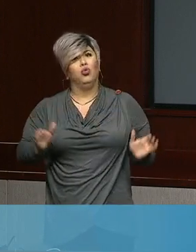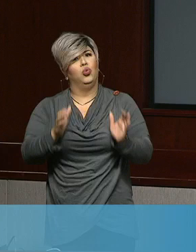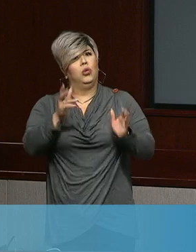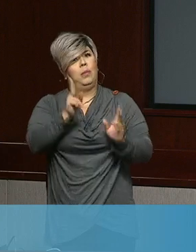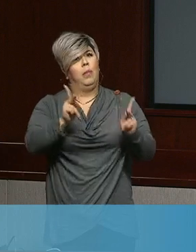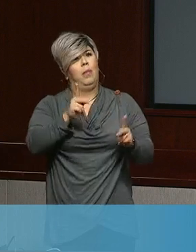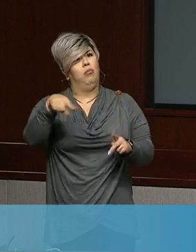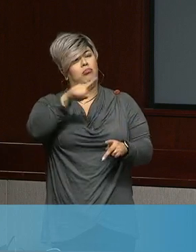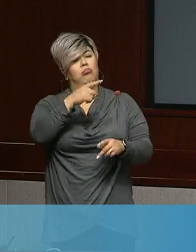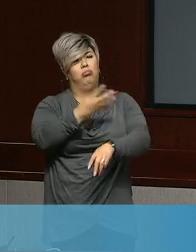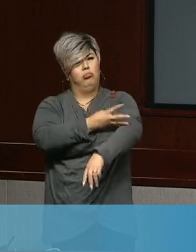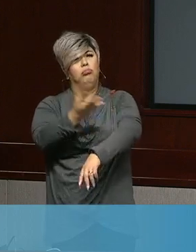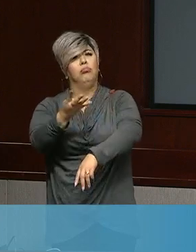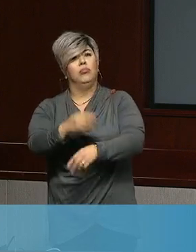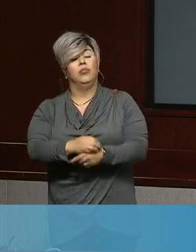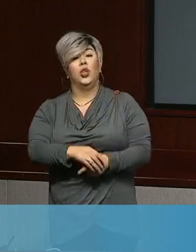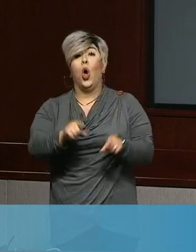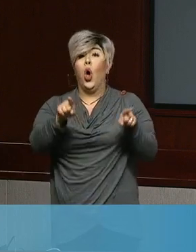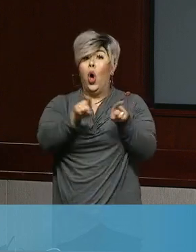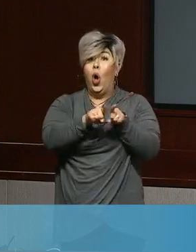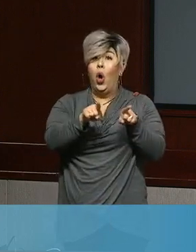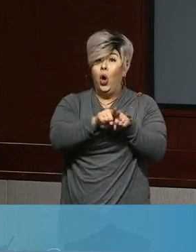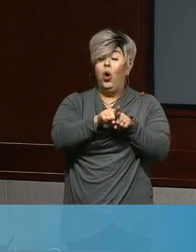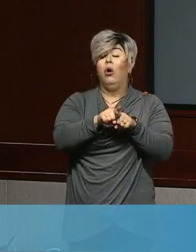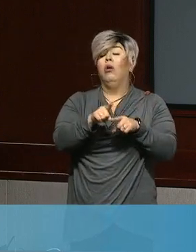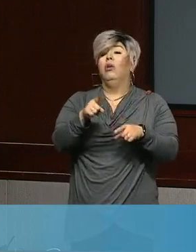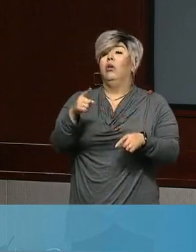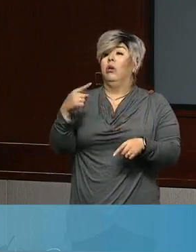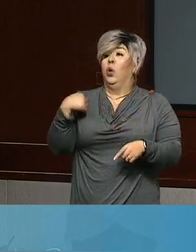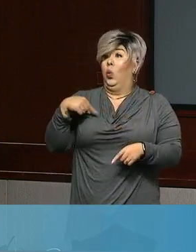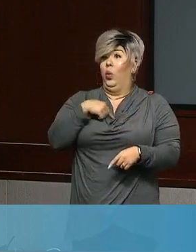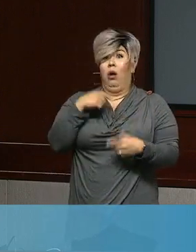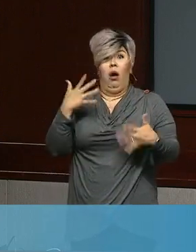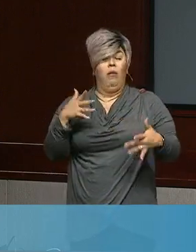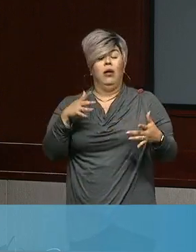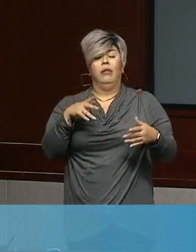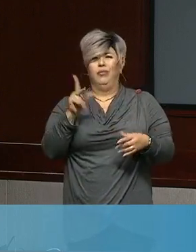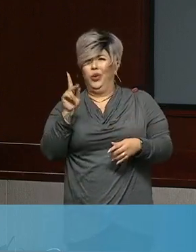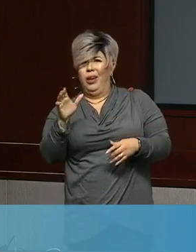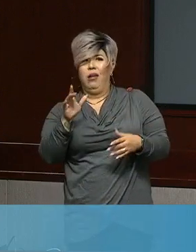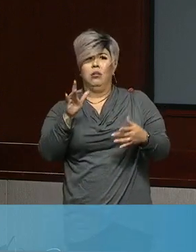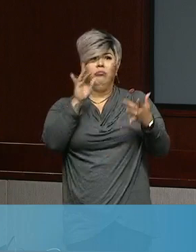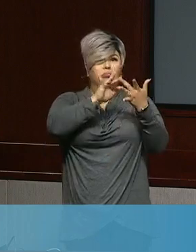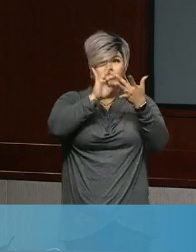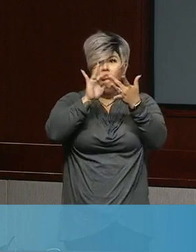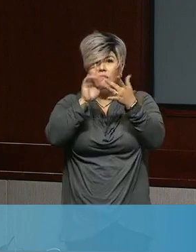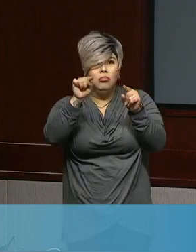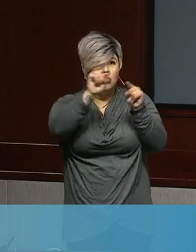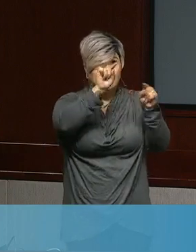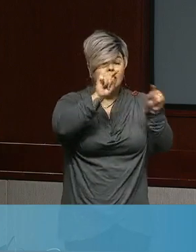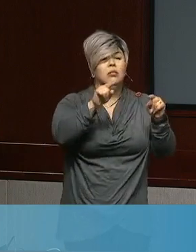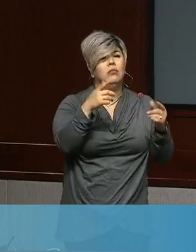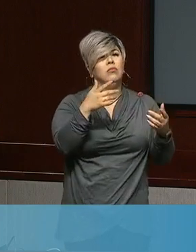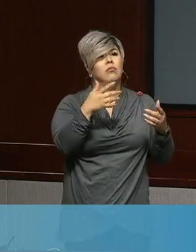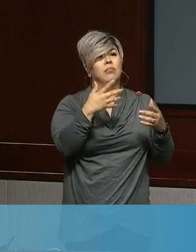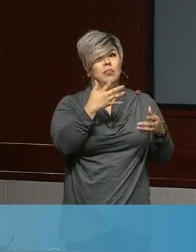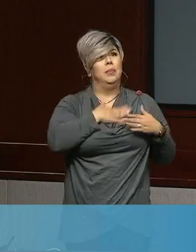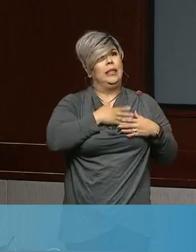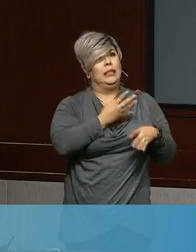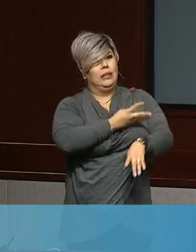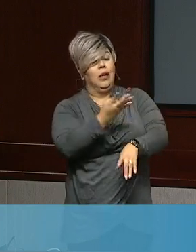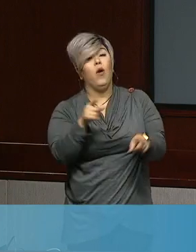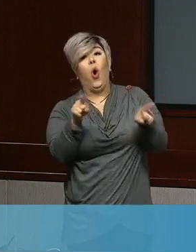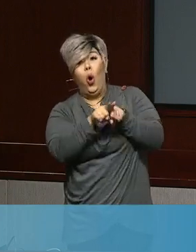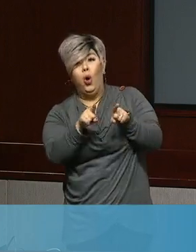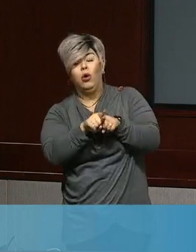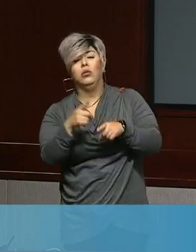addition to all of the contacts already being made by our public health staff urging residents to give, the county has